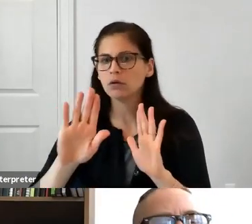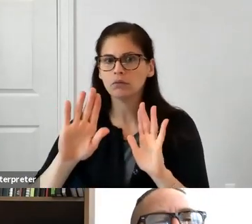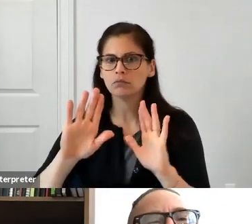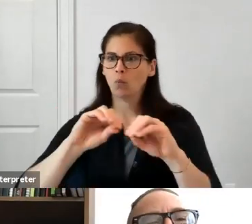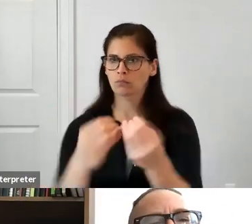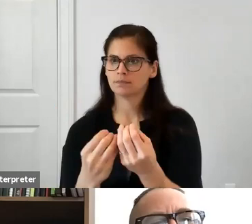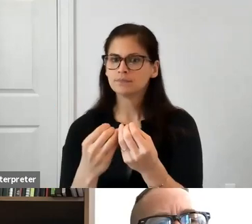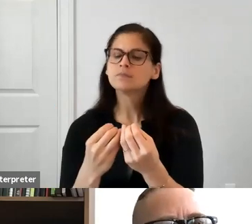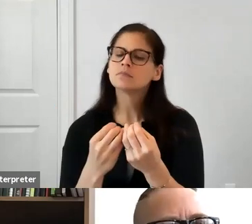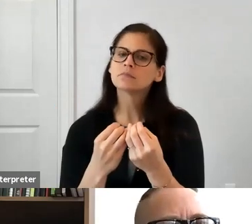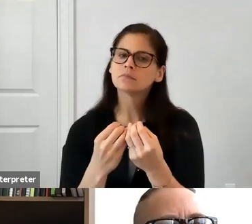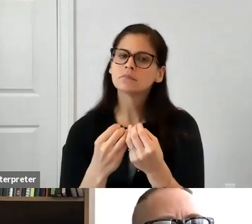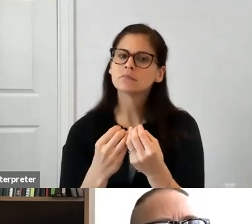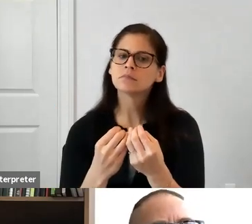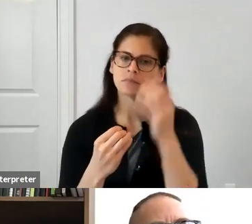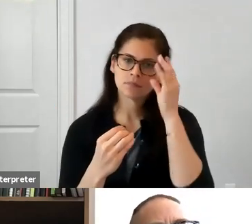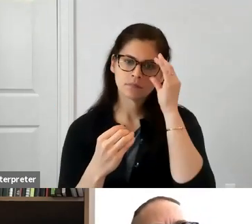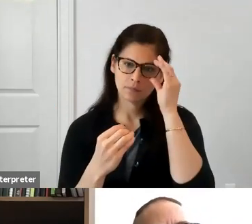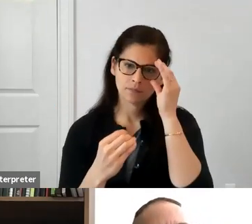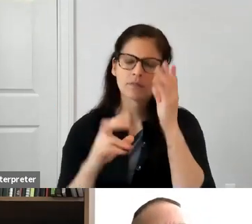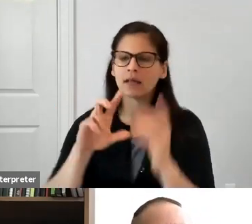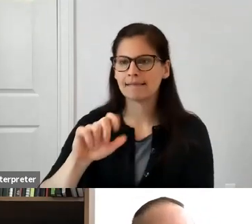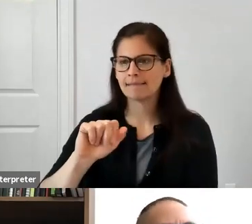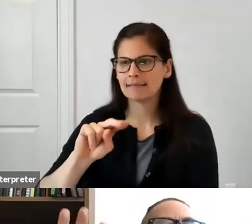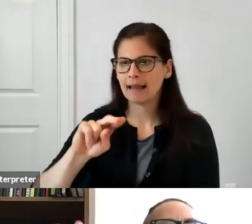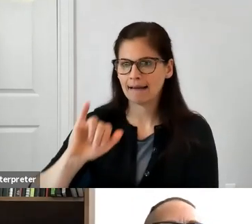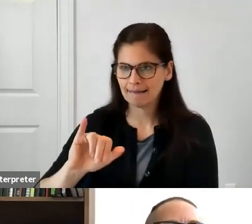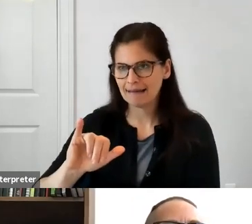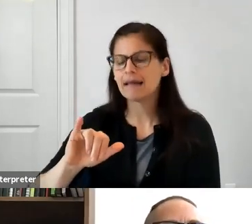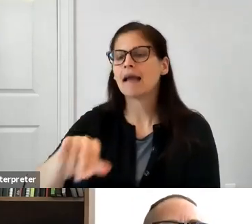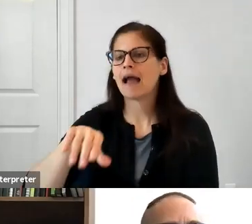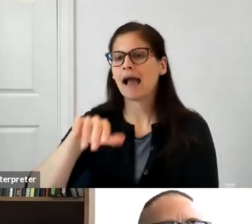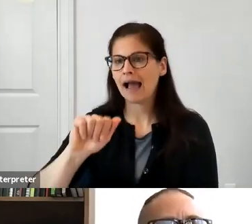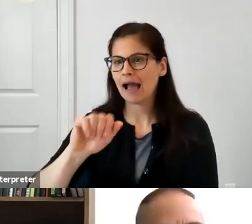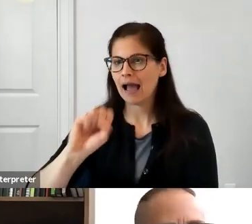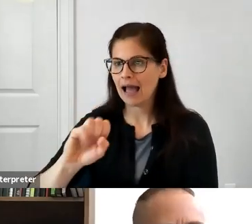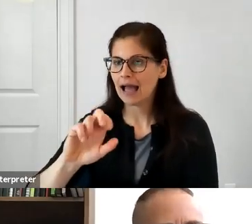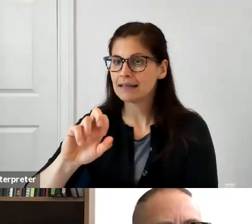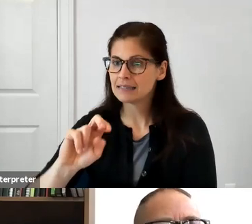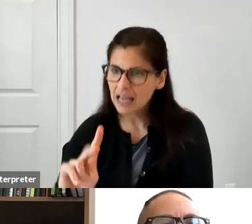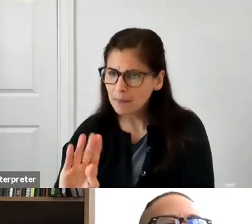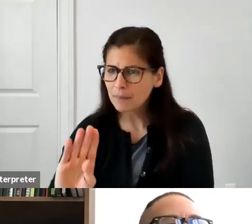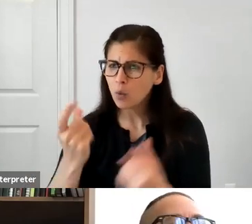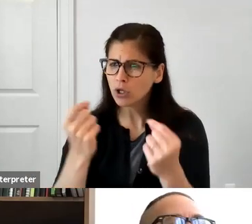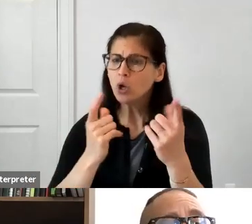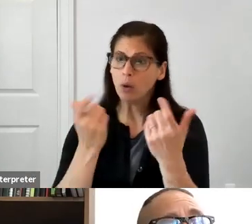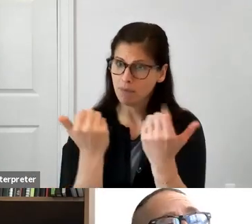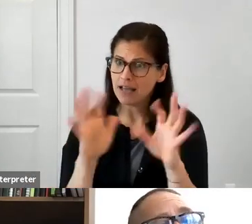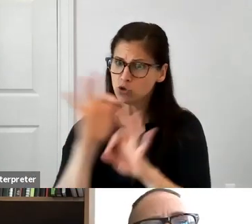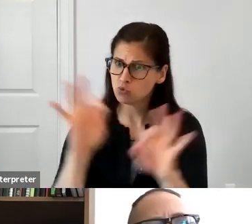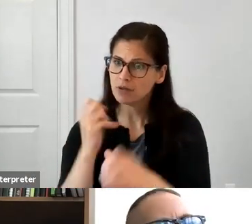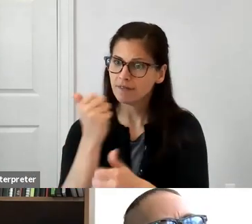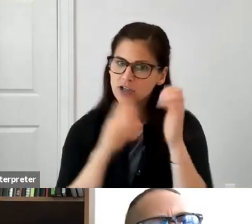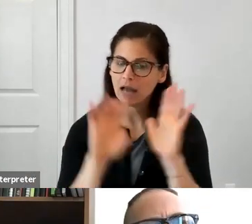beyond, Jamie Asniv at Wheelock Family Theater provided descriptions of all the images, which I hadn't asked